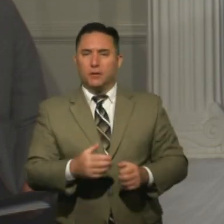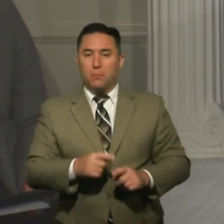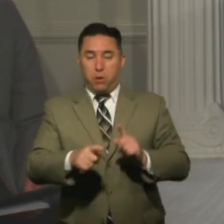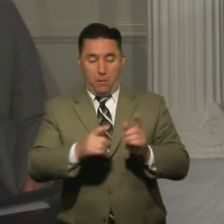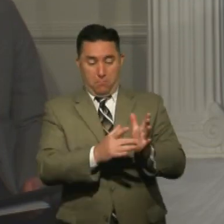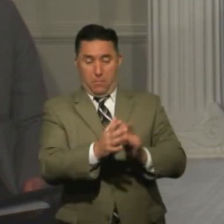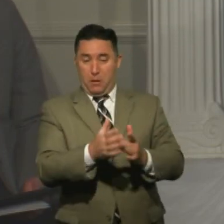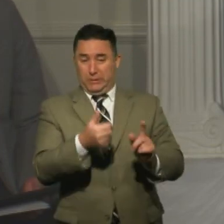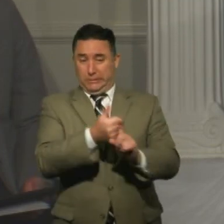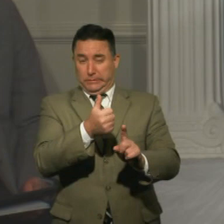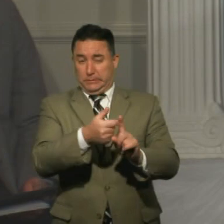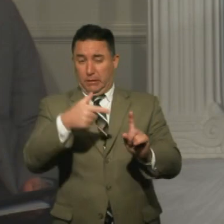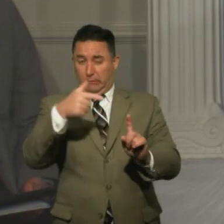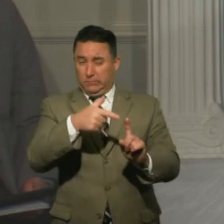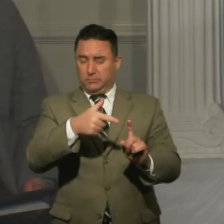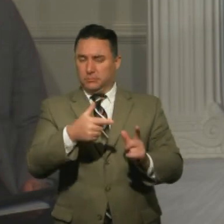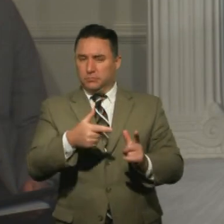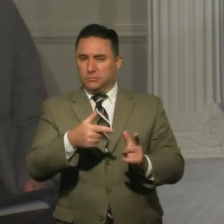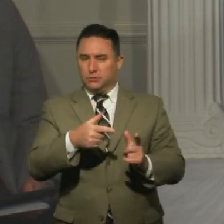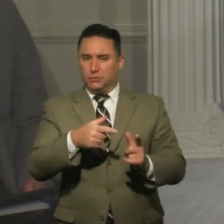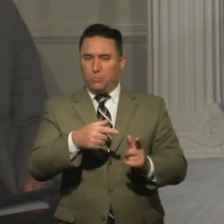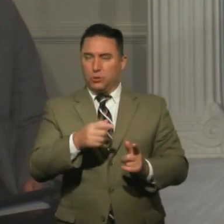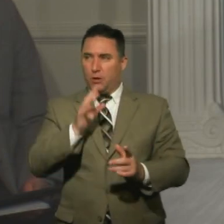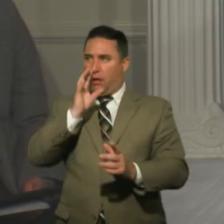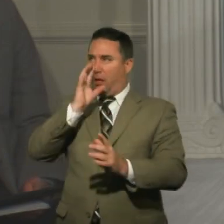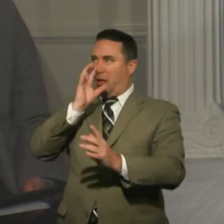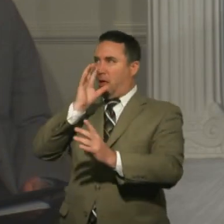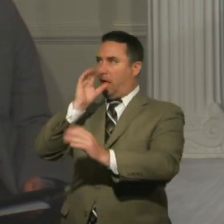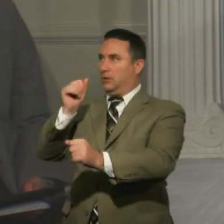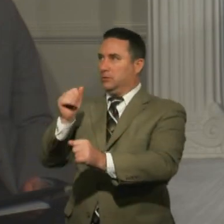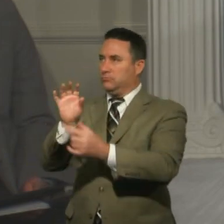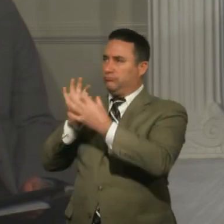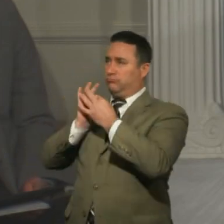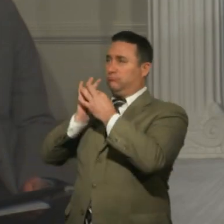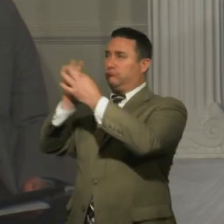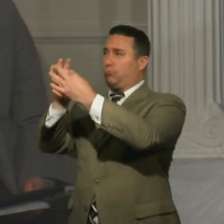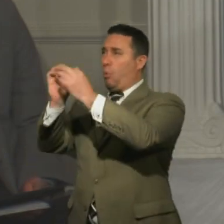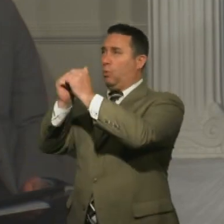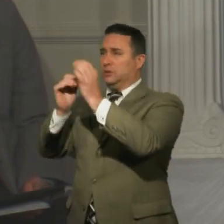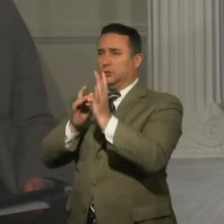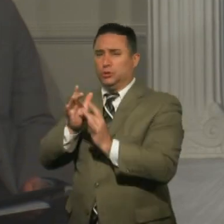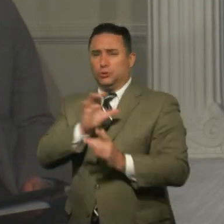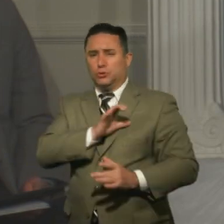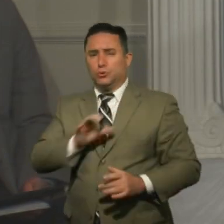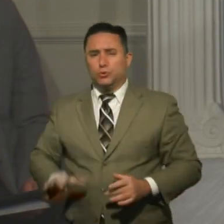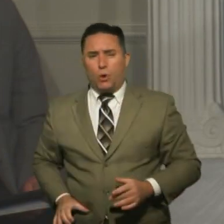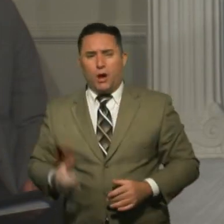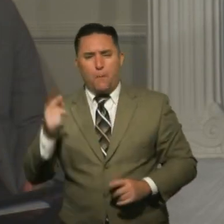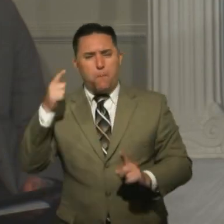a Bible is supposed to draw us into a personal relationship with Jesus Christ.